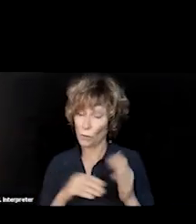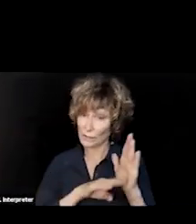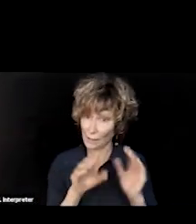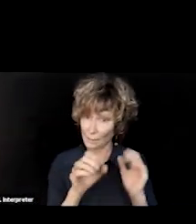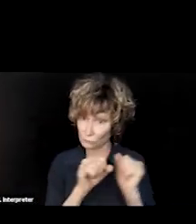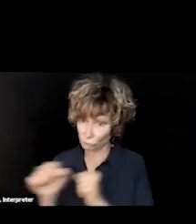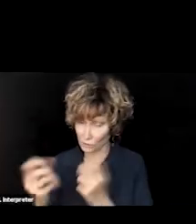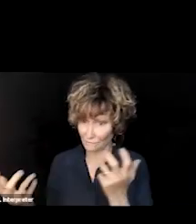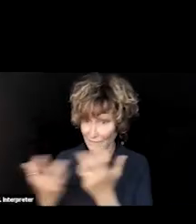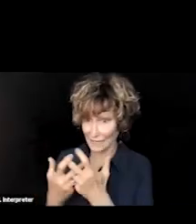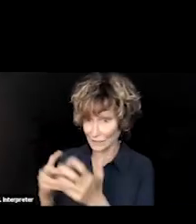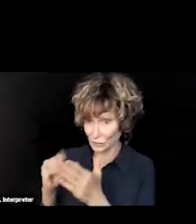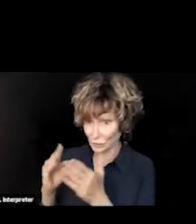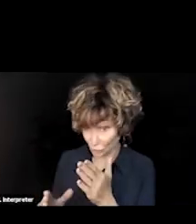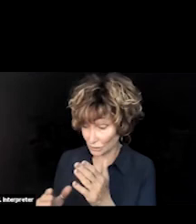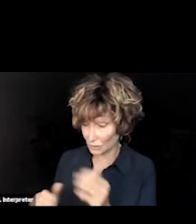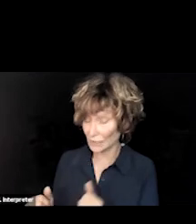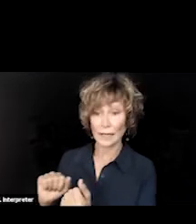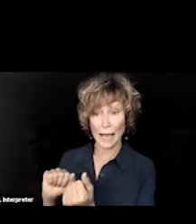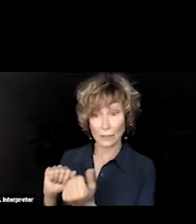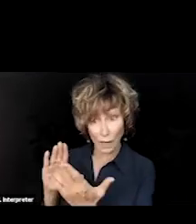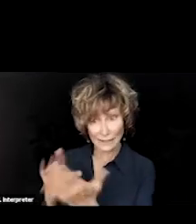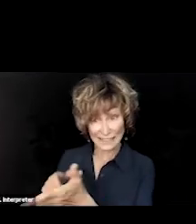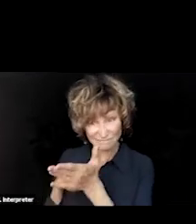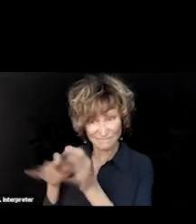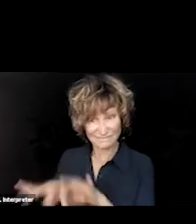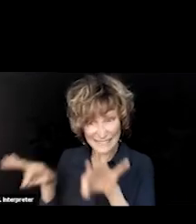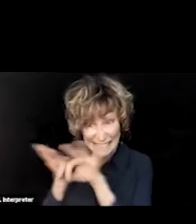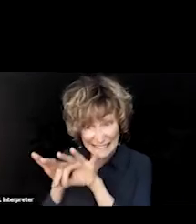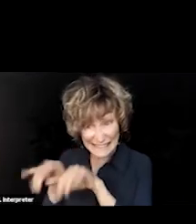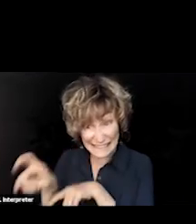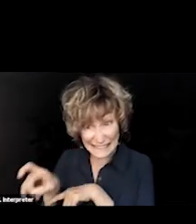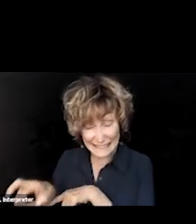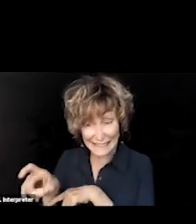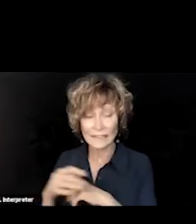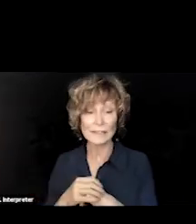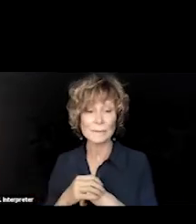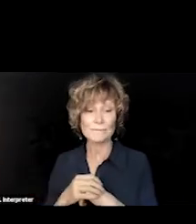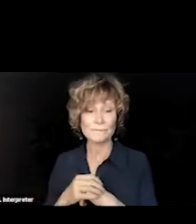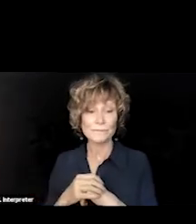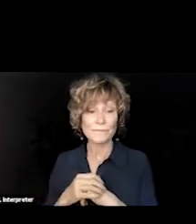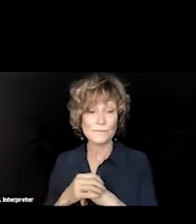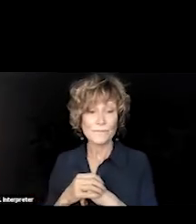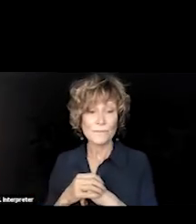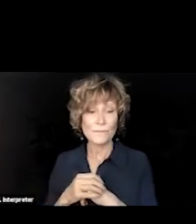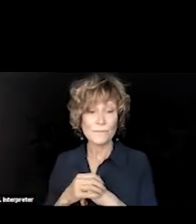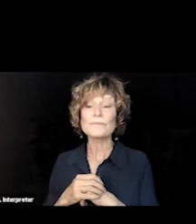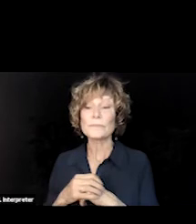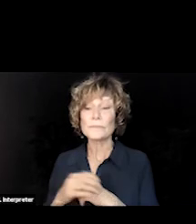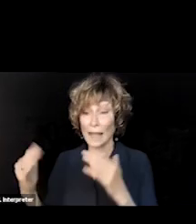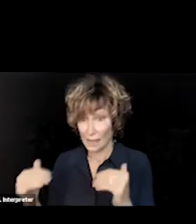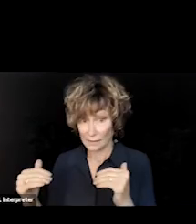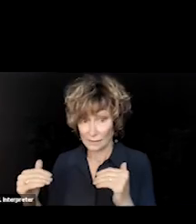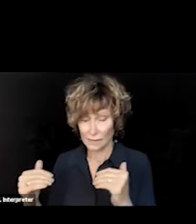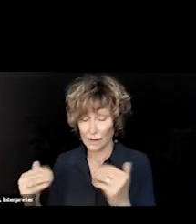fits the student, addresses his driving need and the circumstances. And then